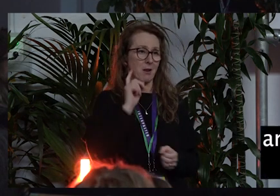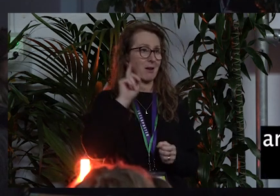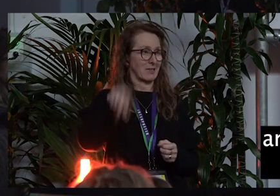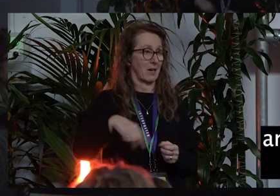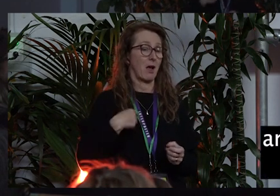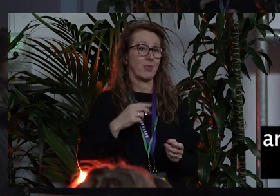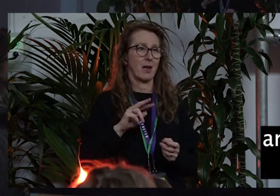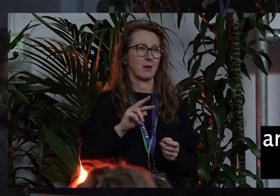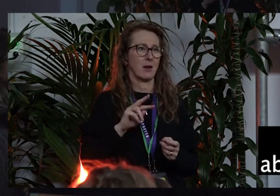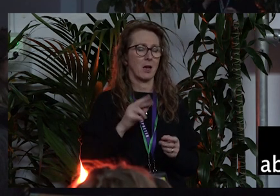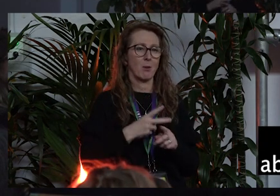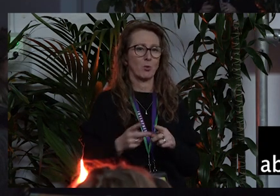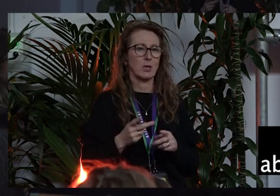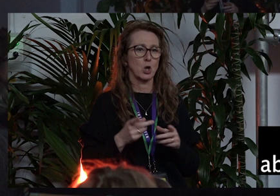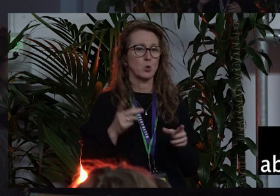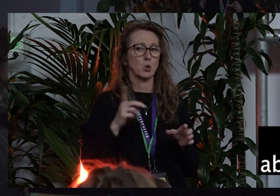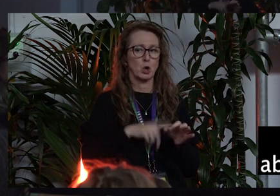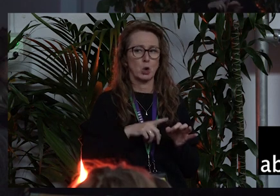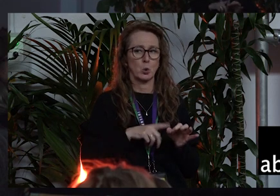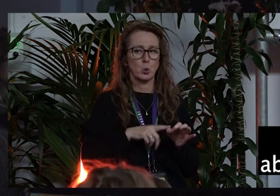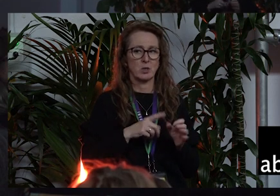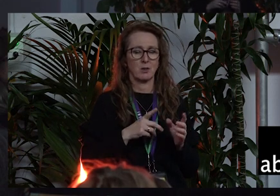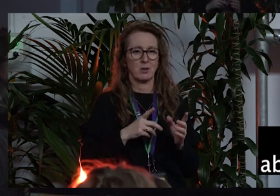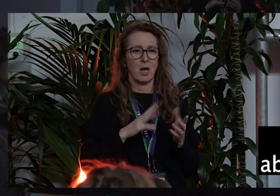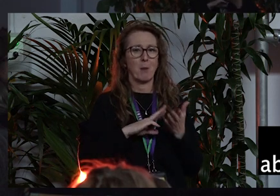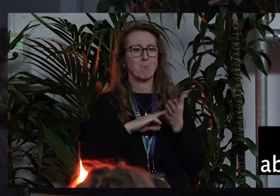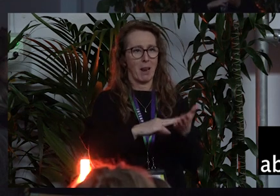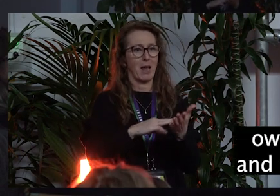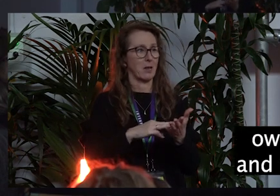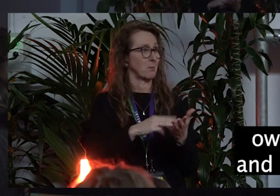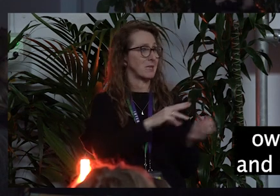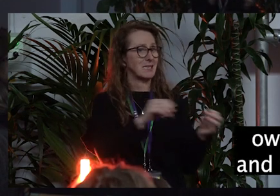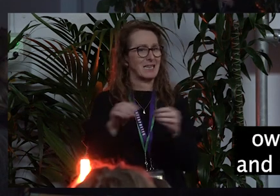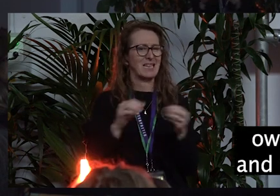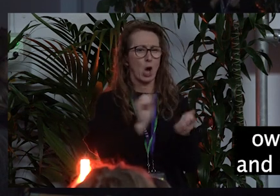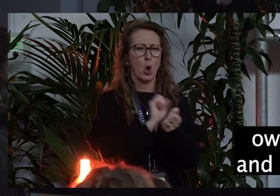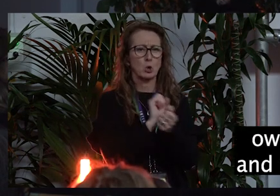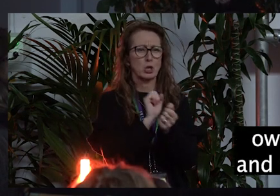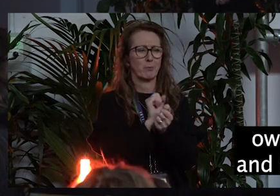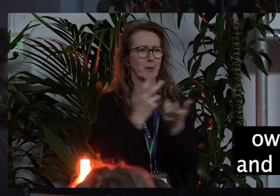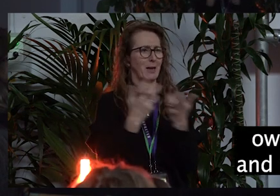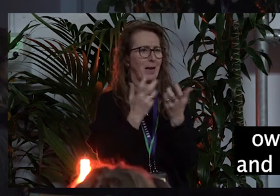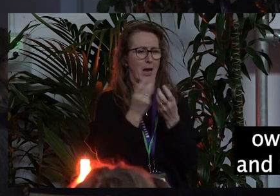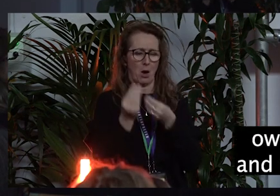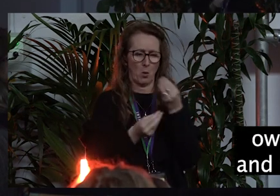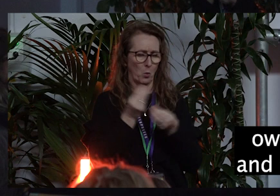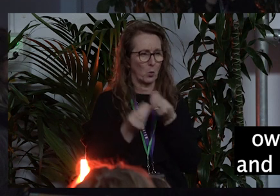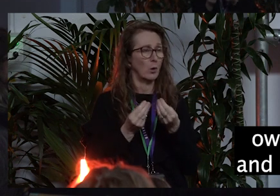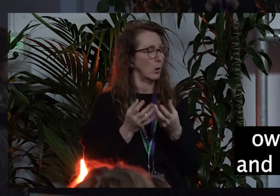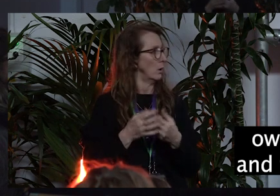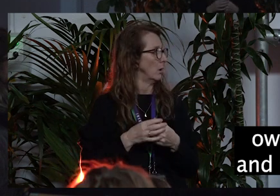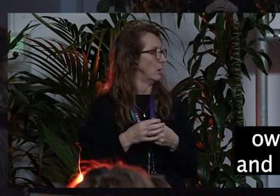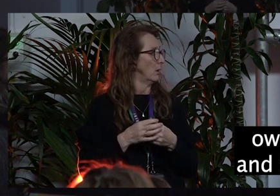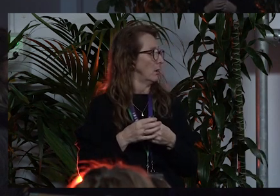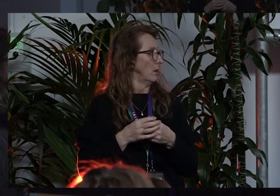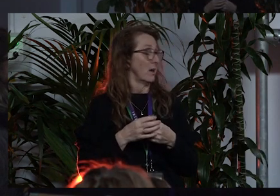to Kew's Millennium Seed Bank to learn about how the seeds and seed ownership has occurred, and the fact that a lot